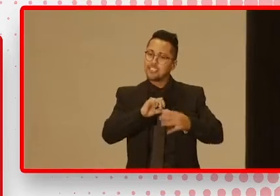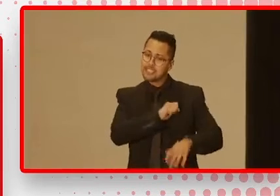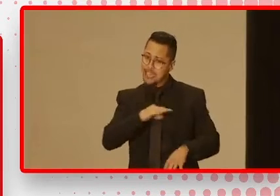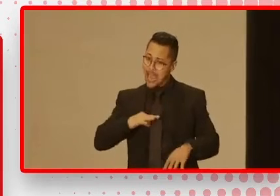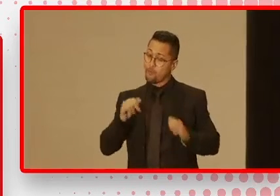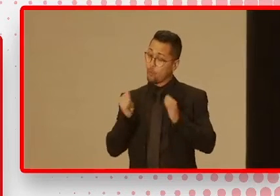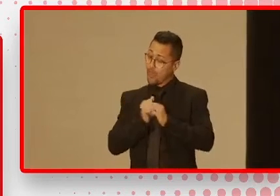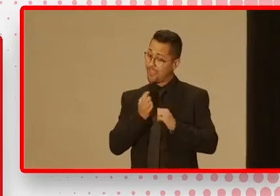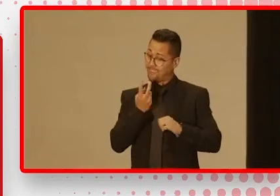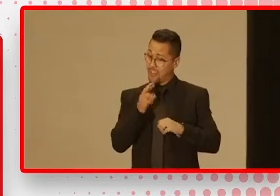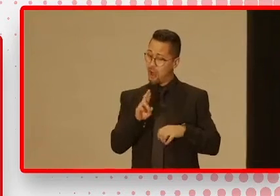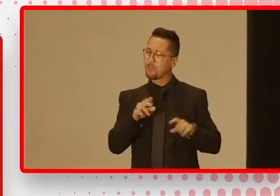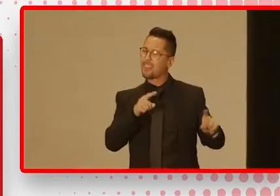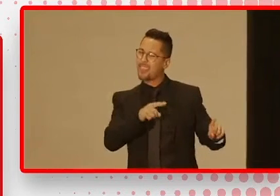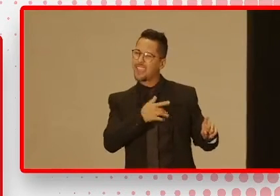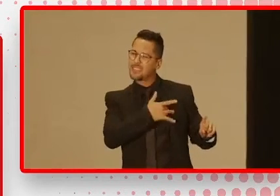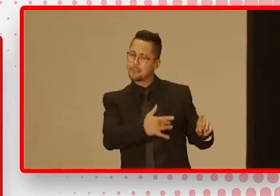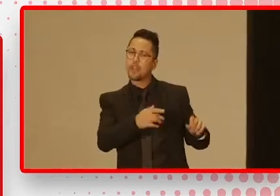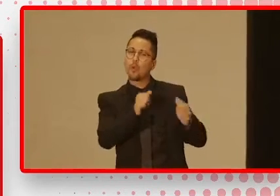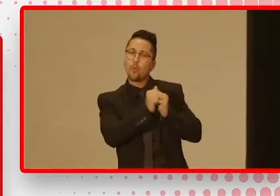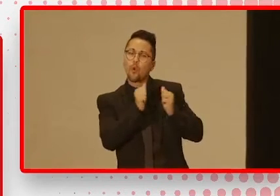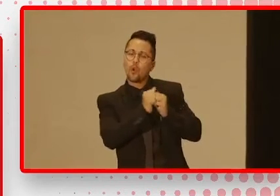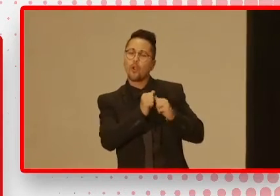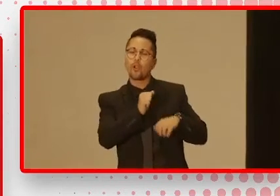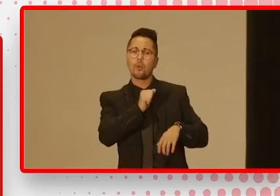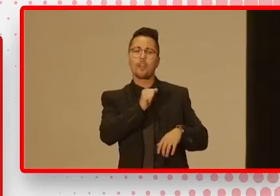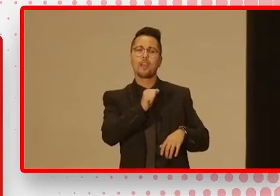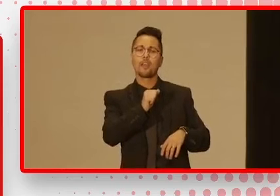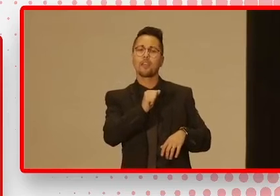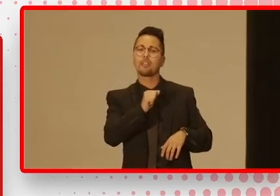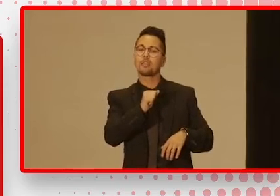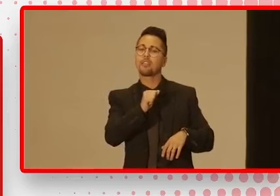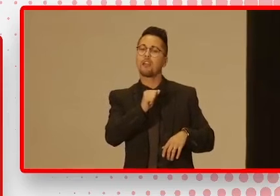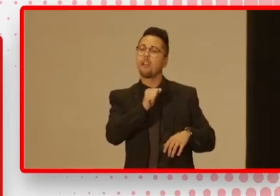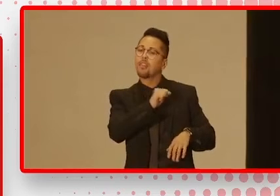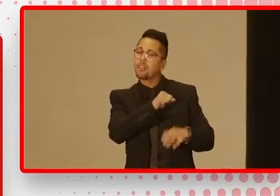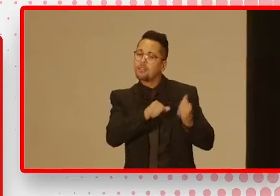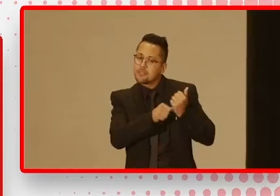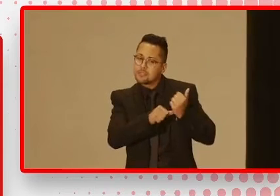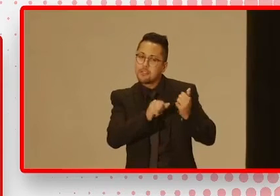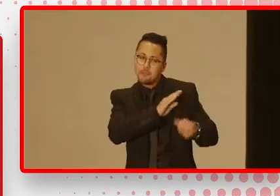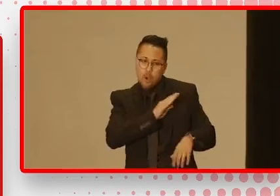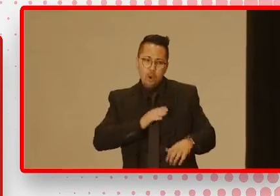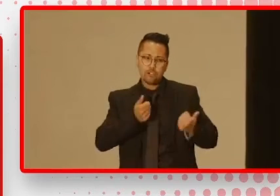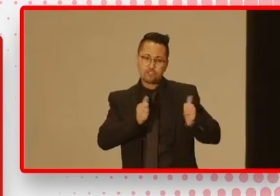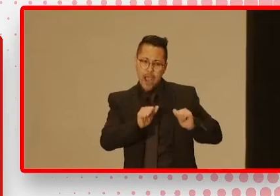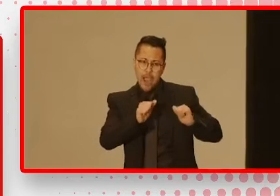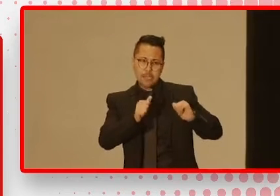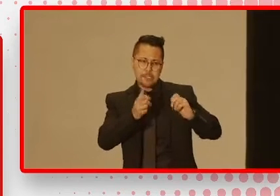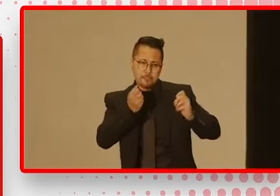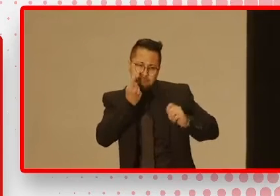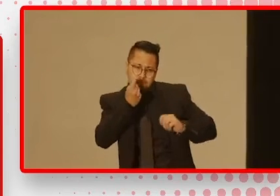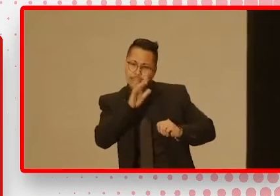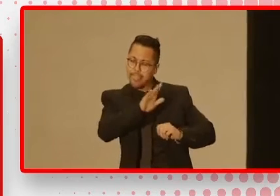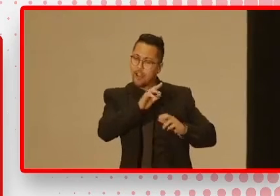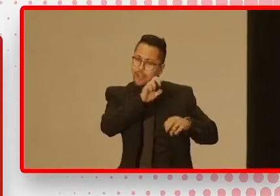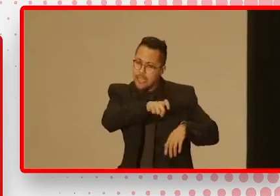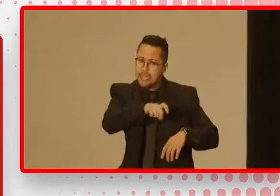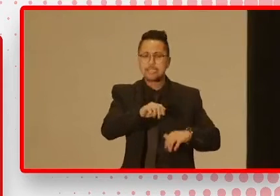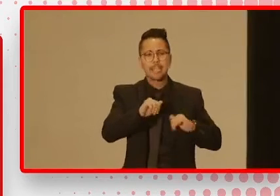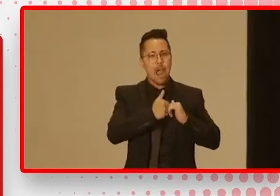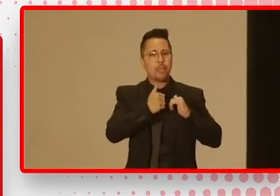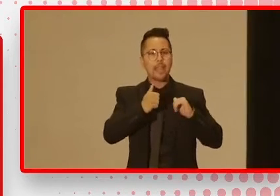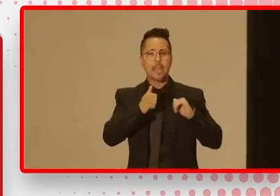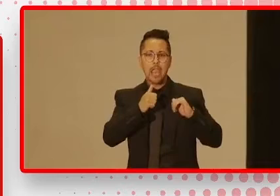but they are working more directly with the businesses and employers out there trying to understand what their needs are and how they can diversify their